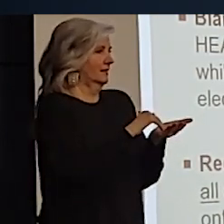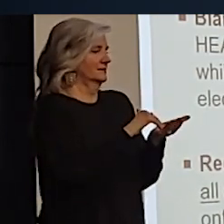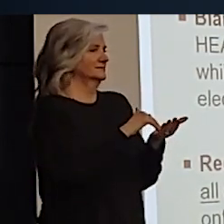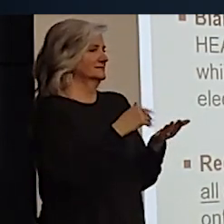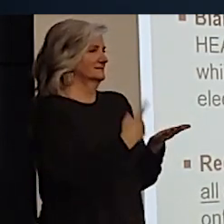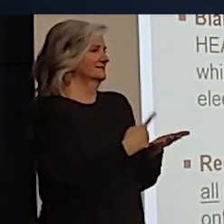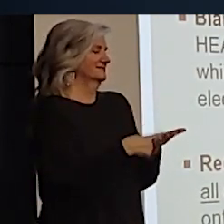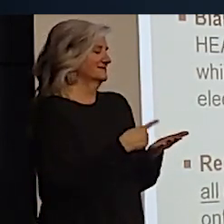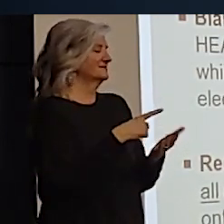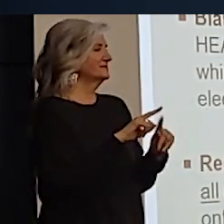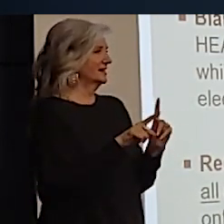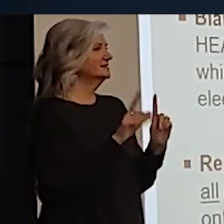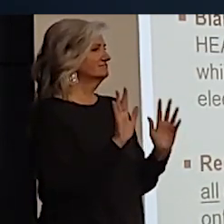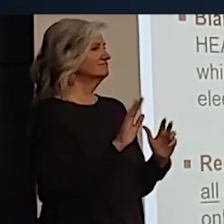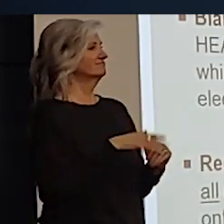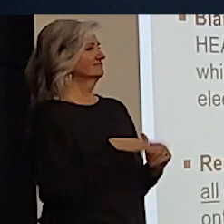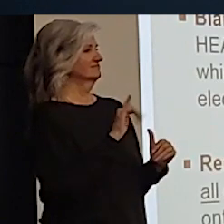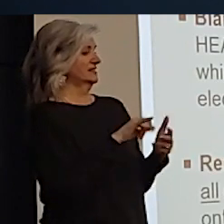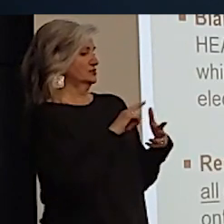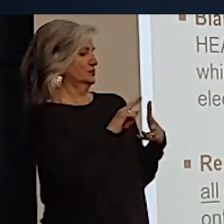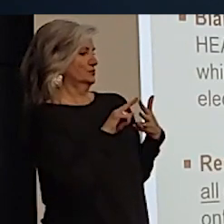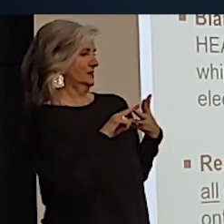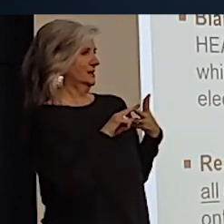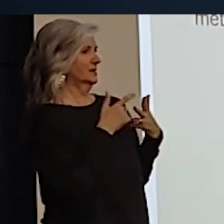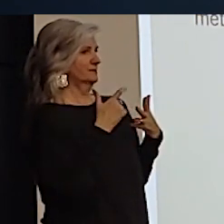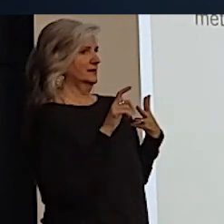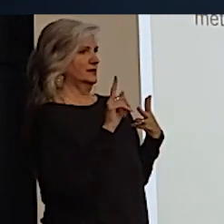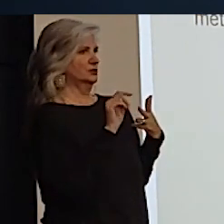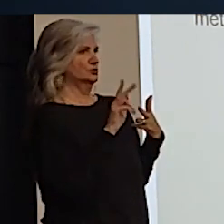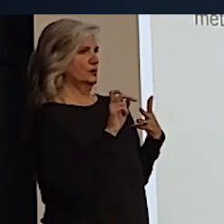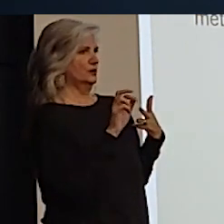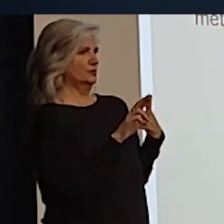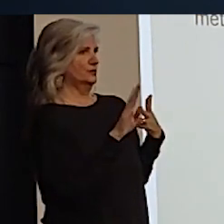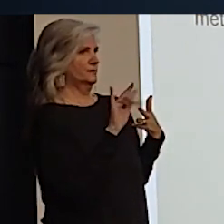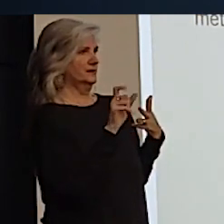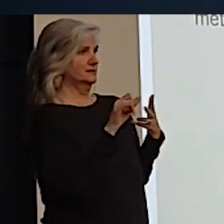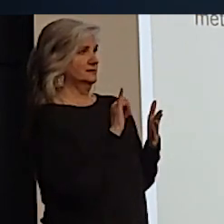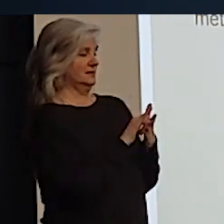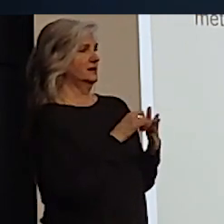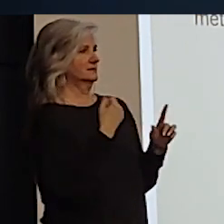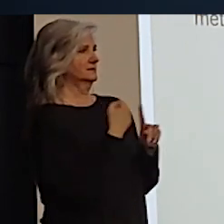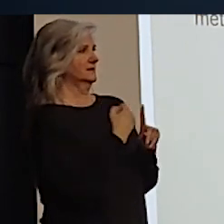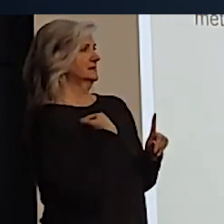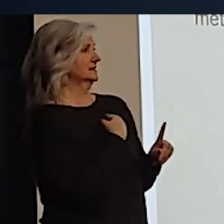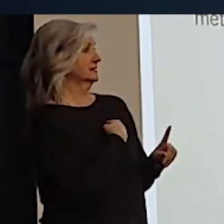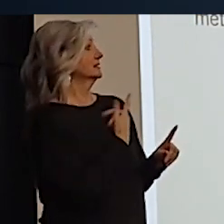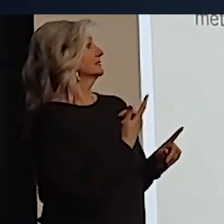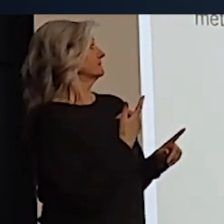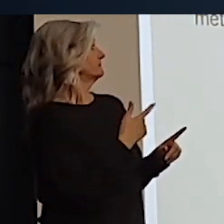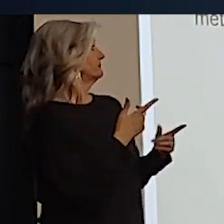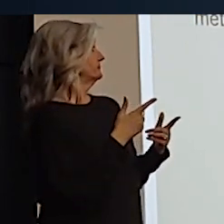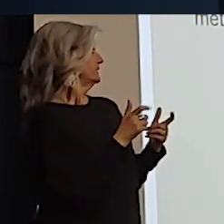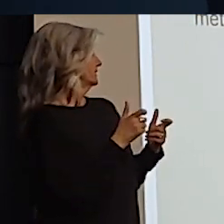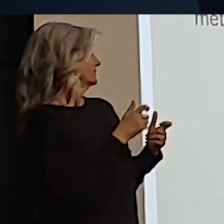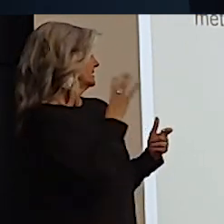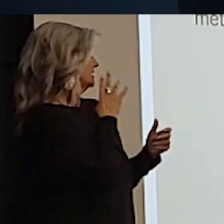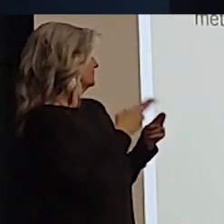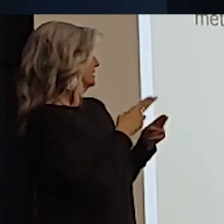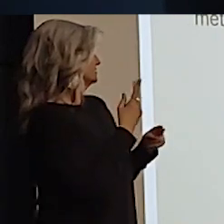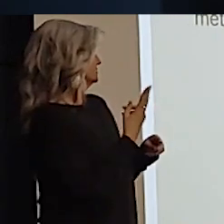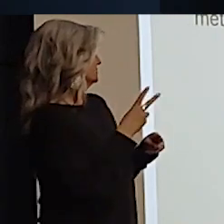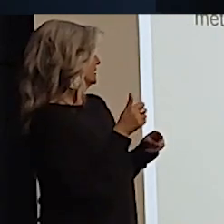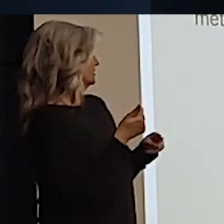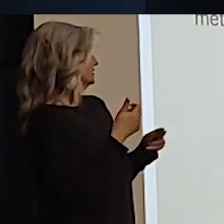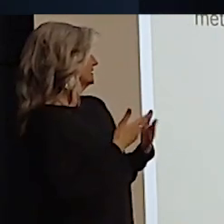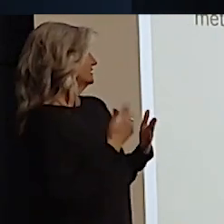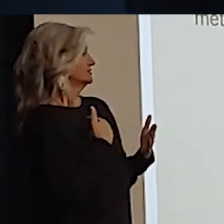but those are the three big tracker bills that impacted us. And then I just quickly want to talk about two other laws